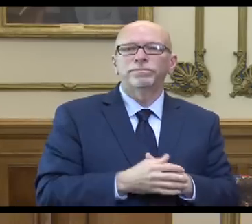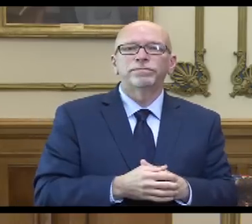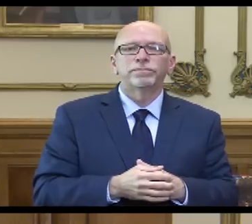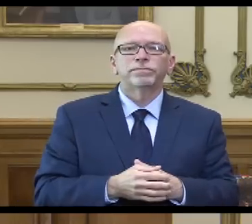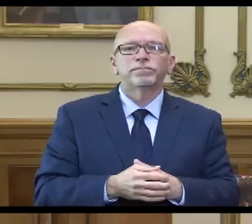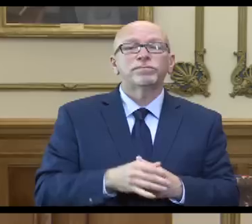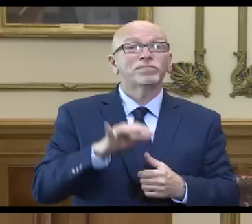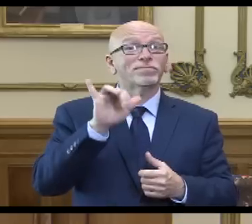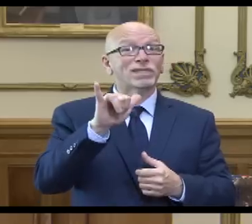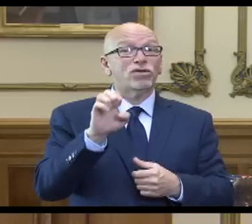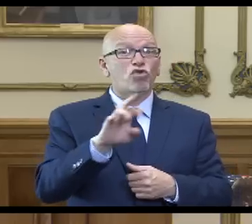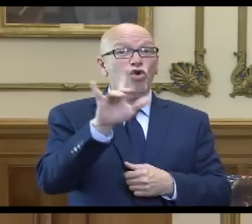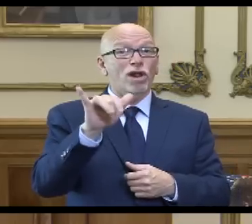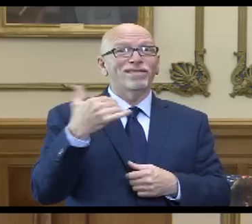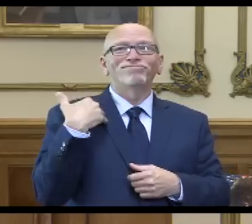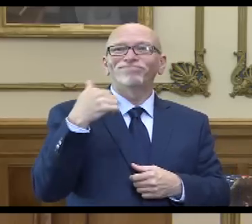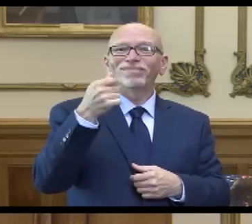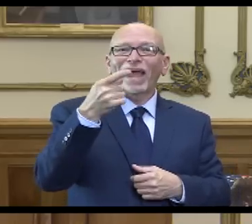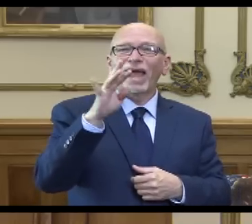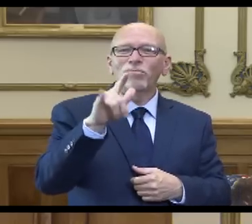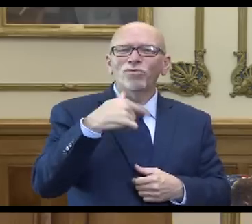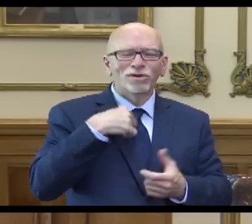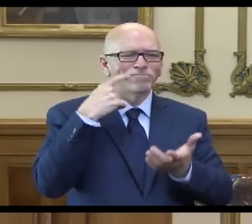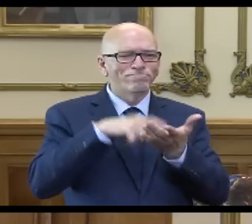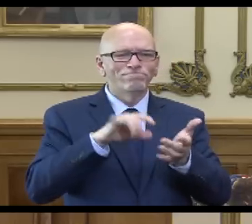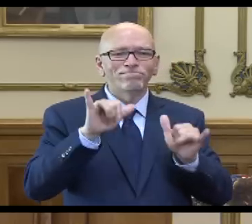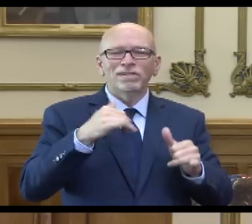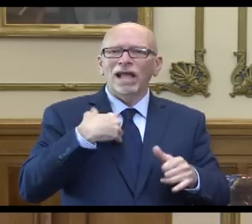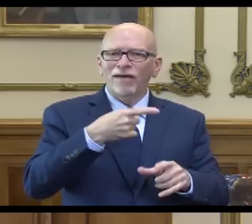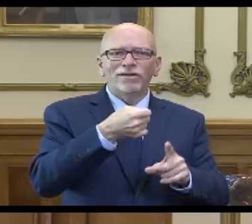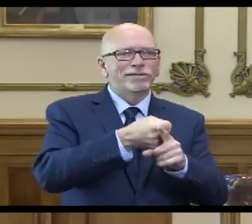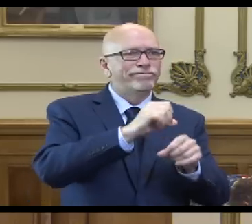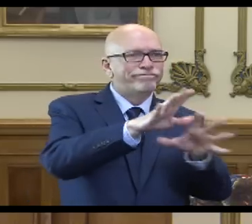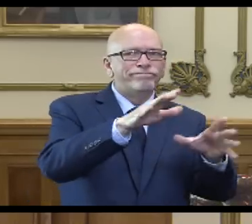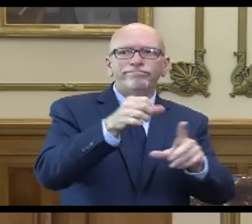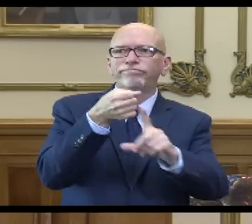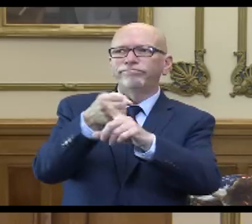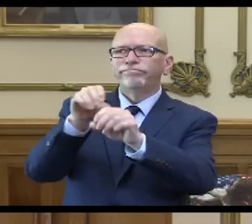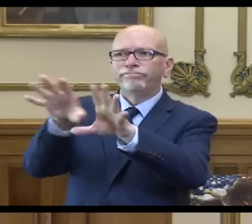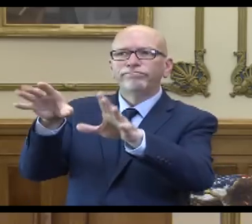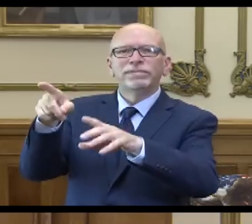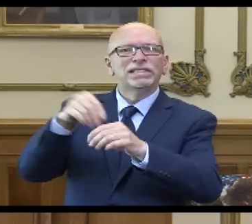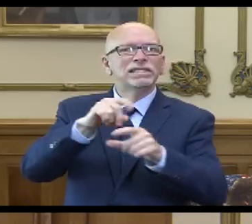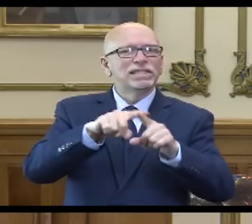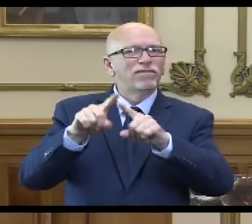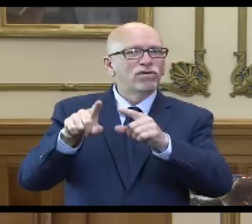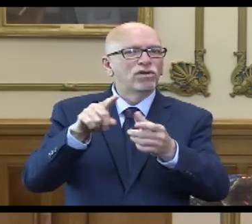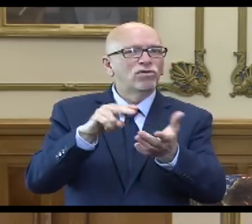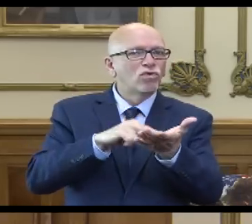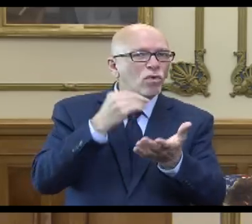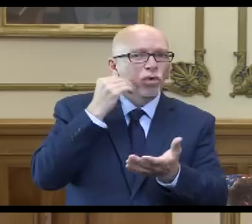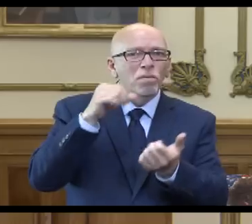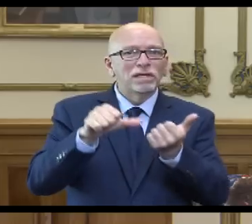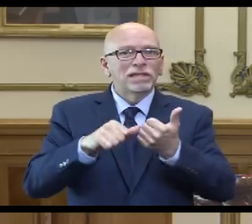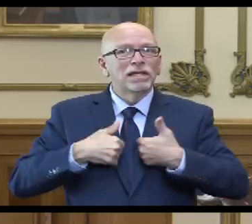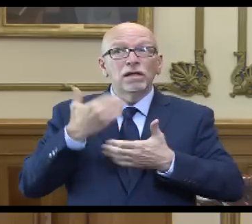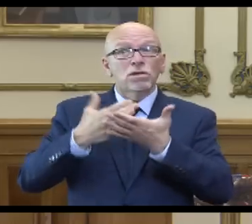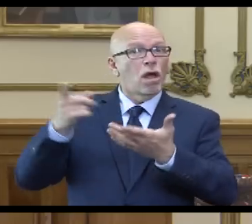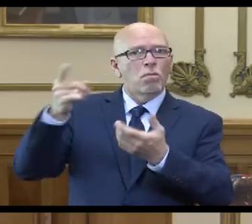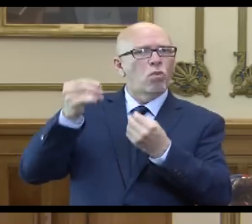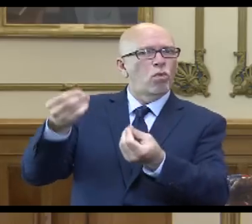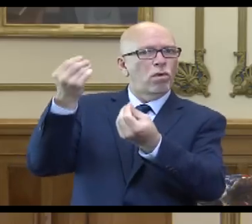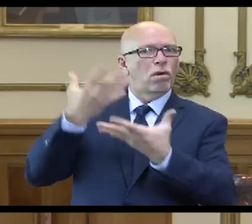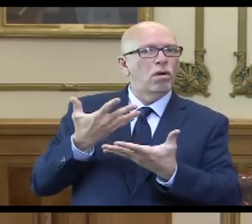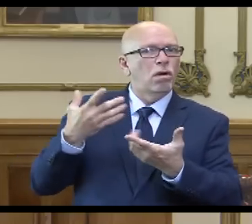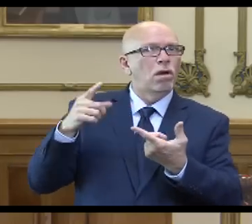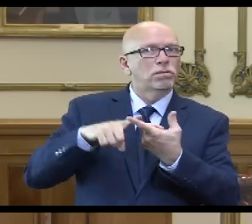of that, early in April, we recognized that there were outbreaks that occurred in long-term care facilities that we didn't hear about